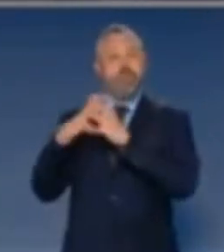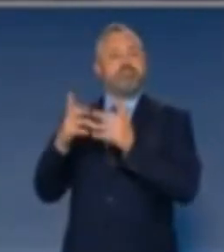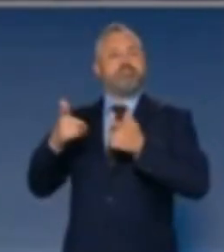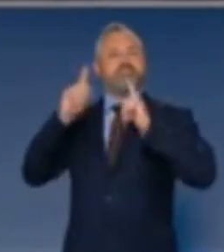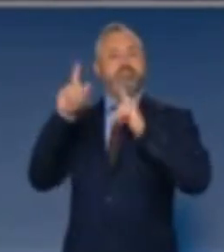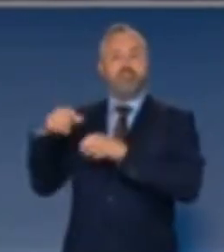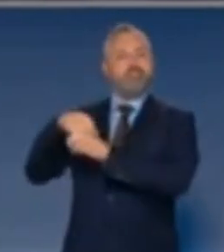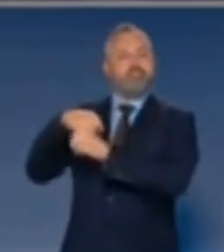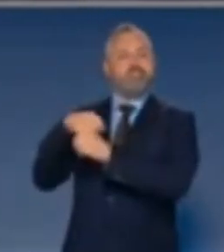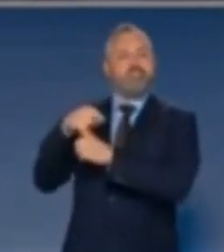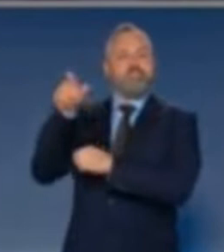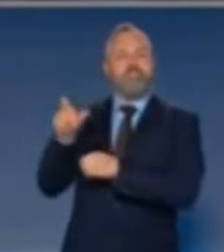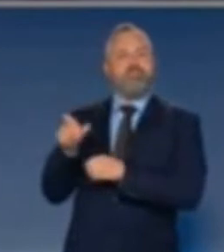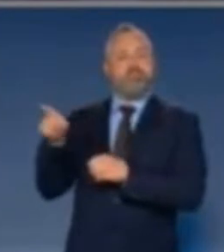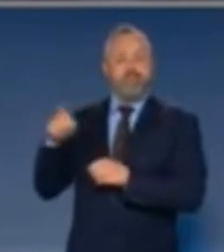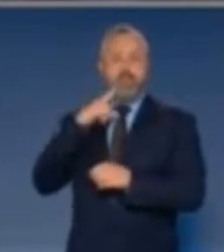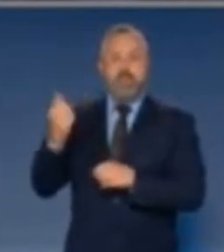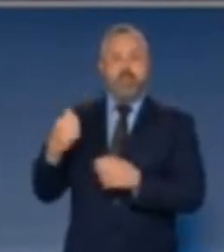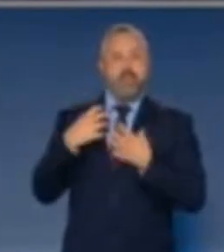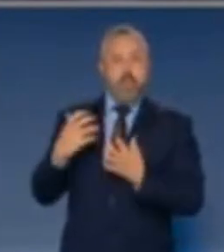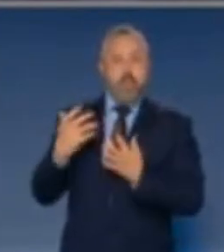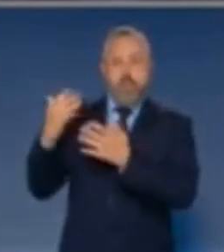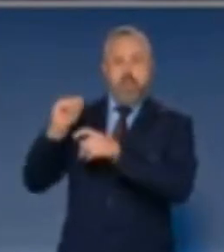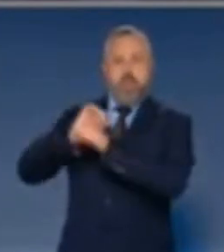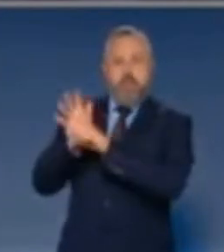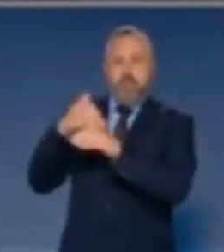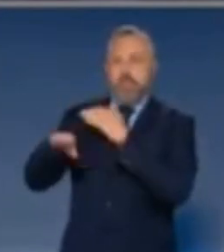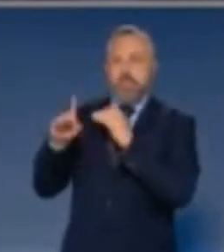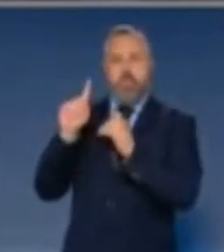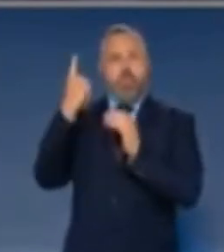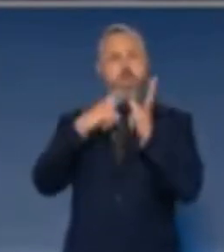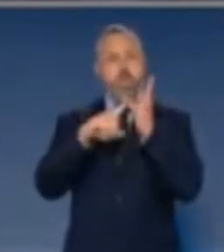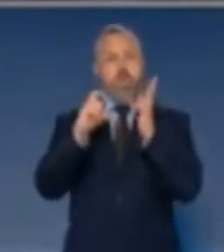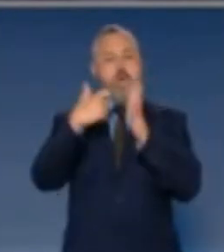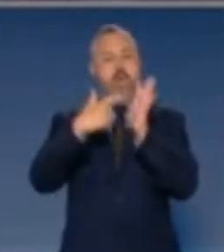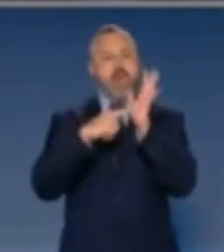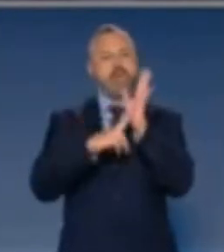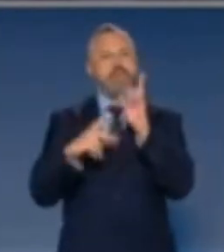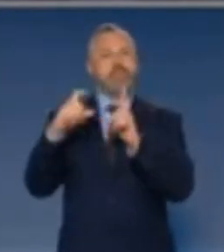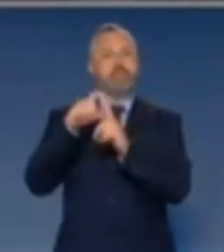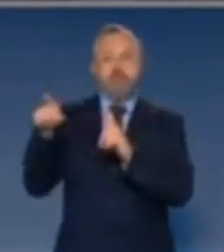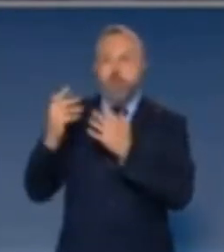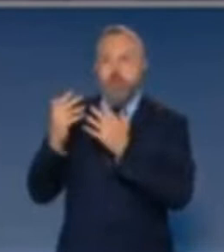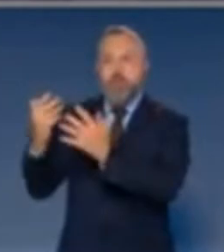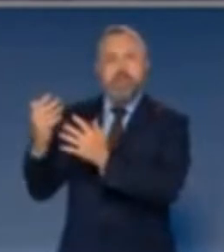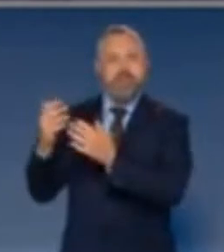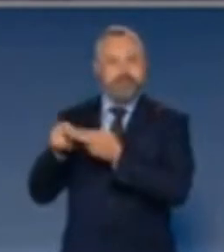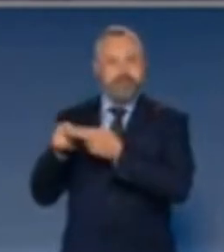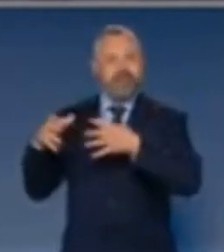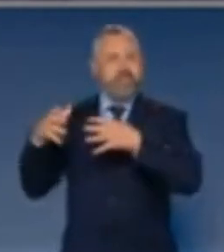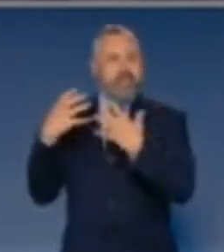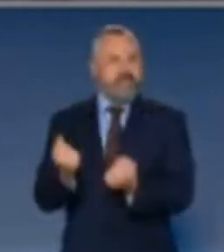cases in and around Auckland, along with the medical expert panel, has declared Auckland to be